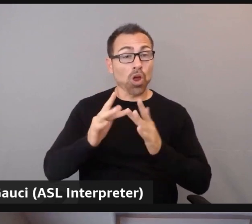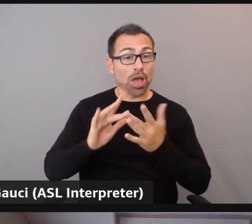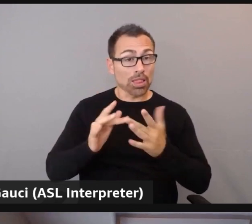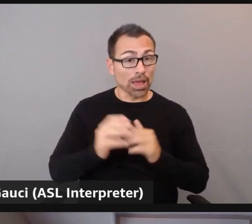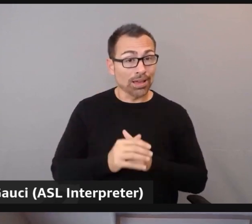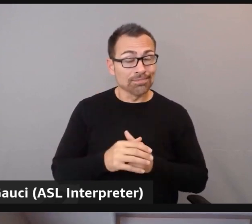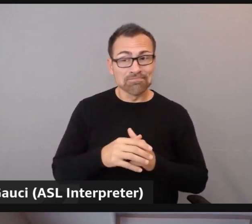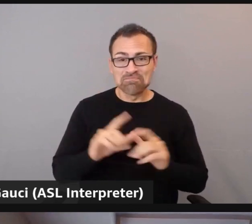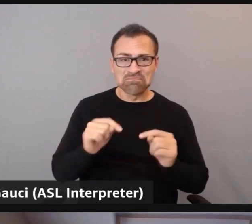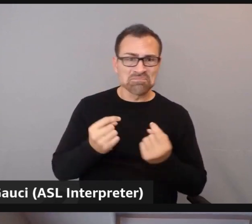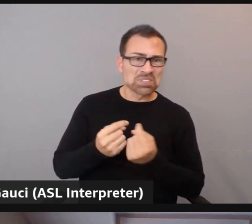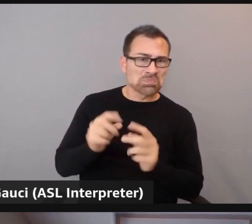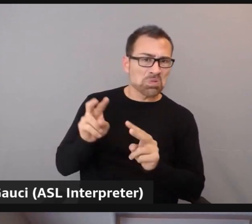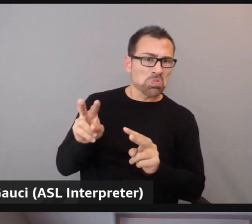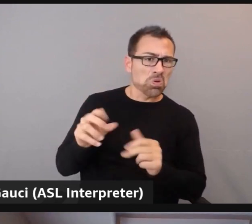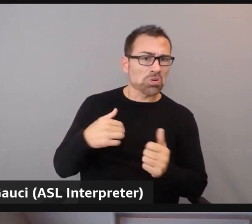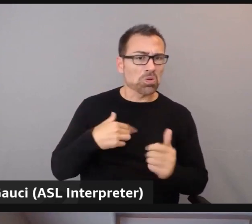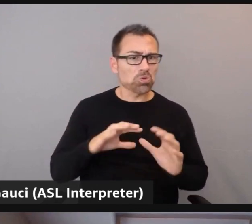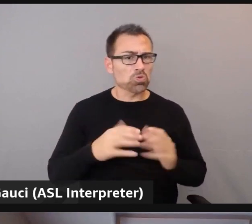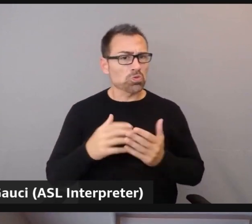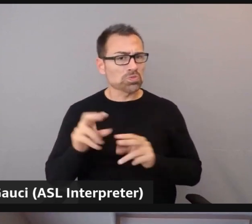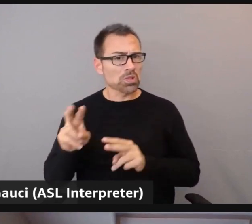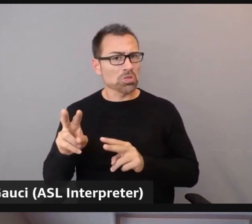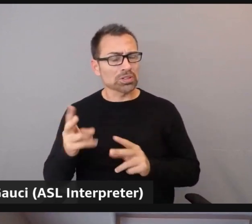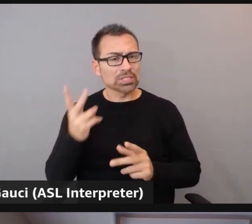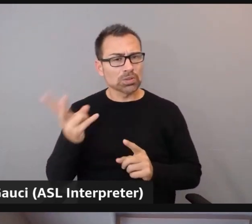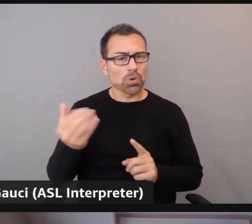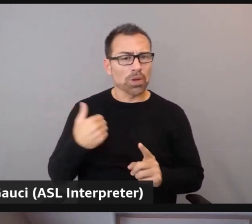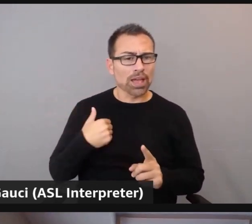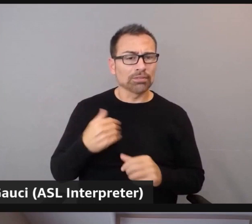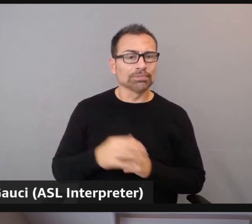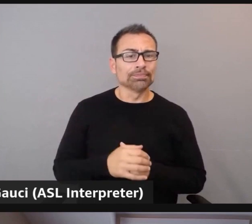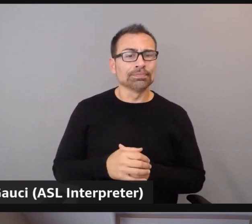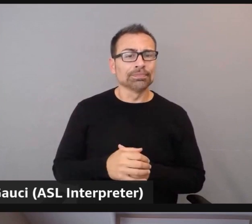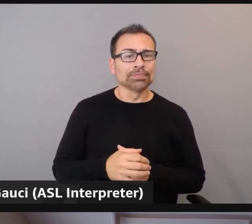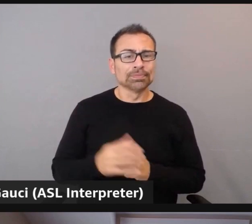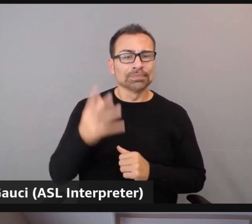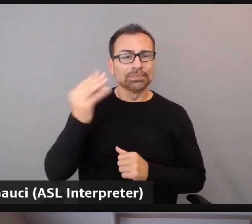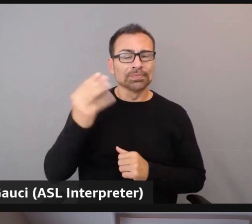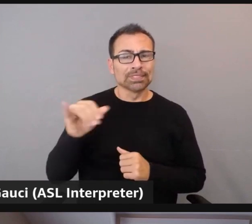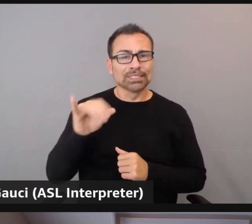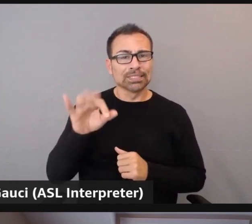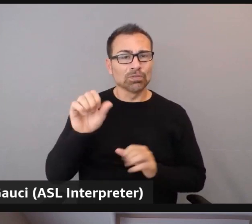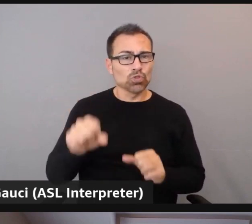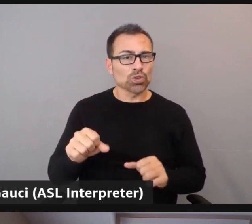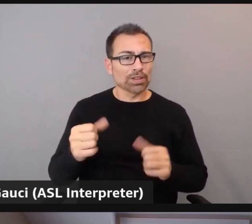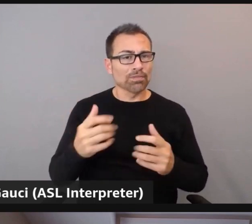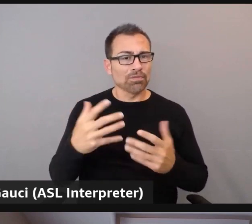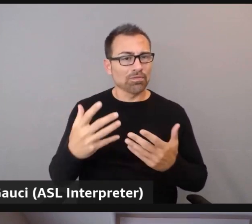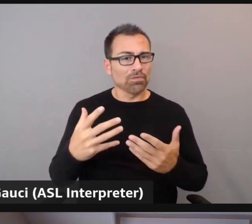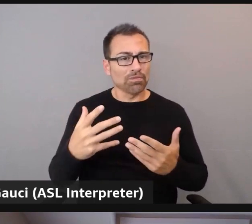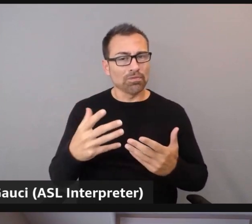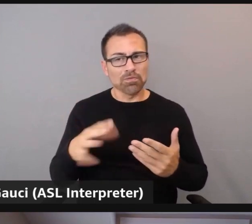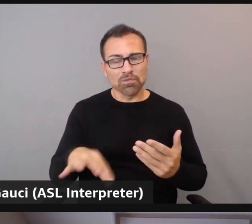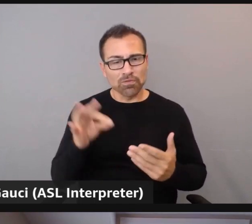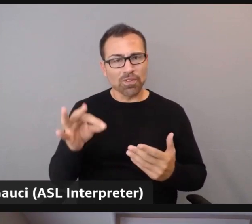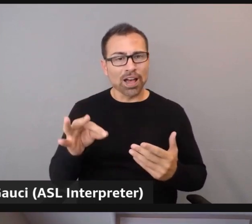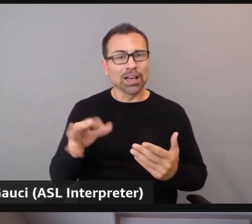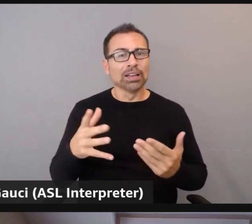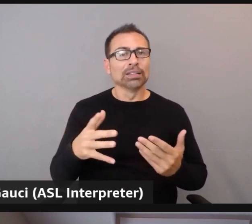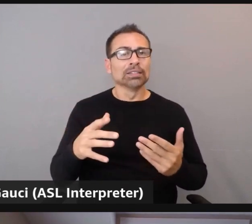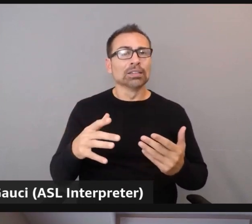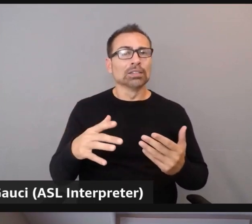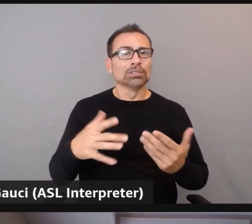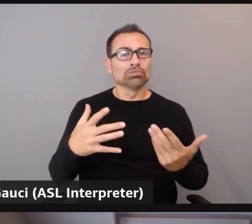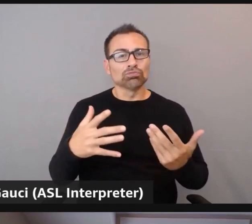a look, or the groups can take a look at what is out there. If you do find the solution area sustainability, it does show some of the solutions that